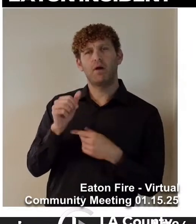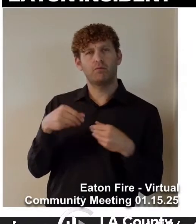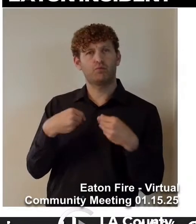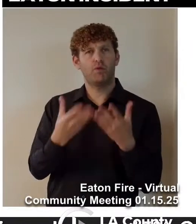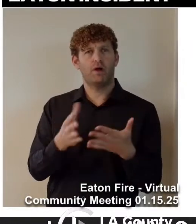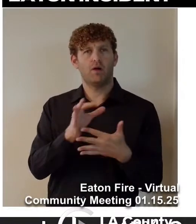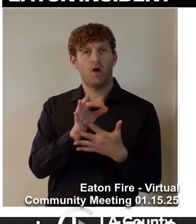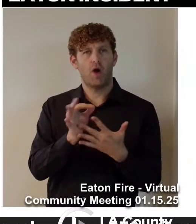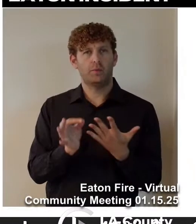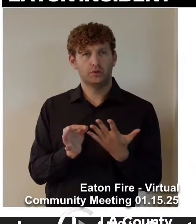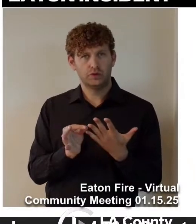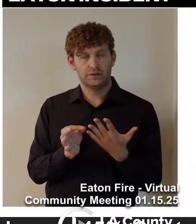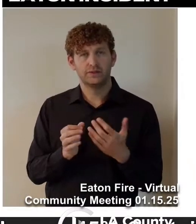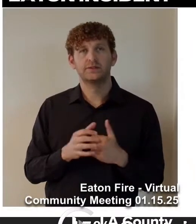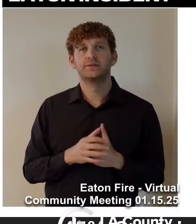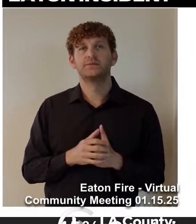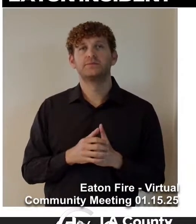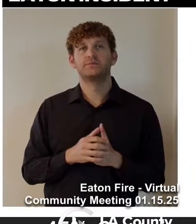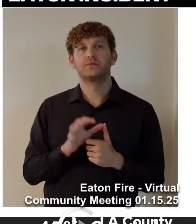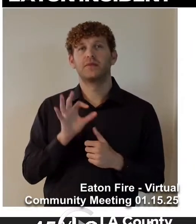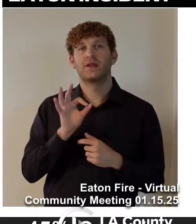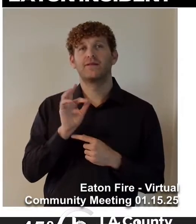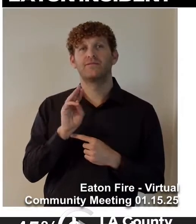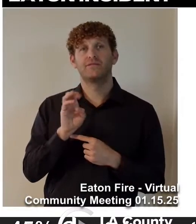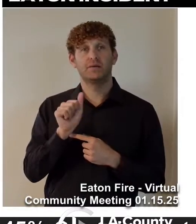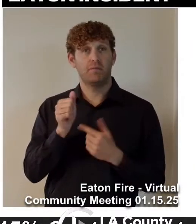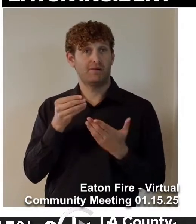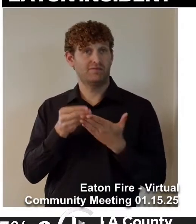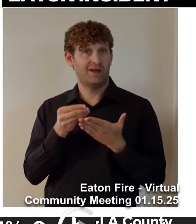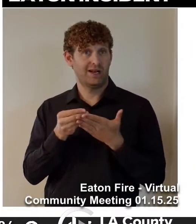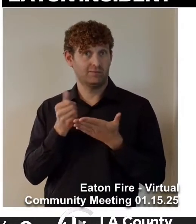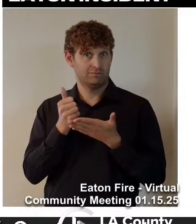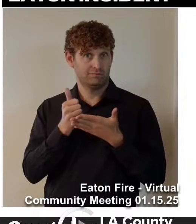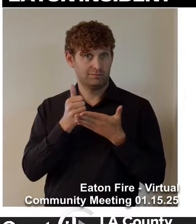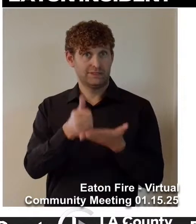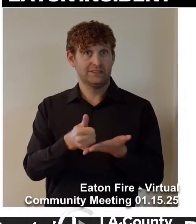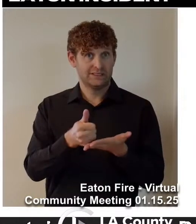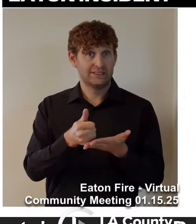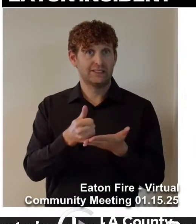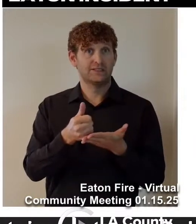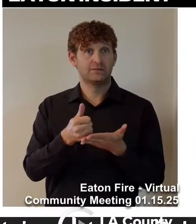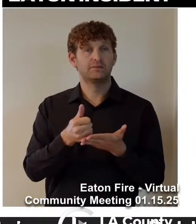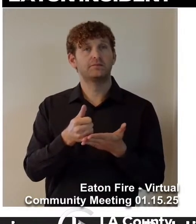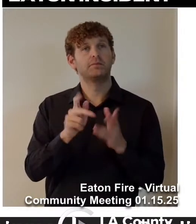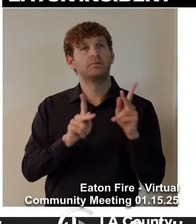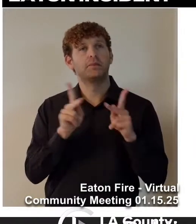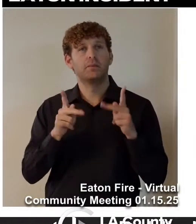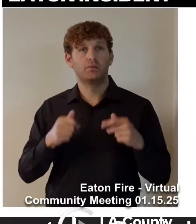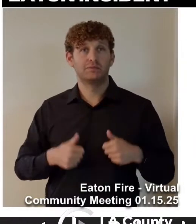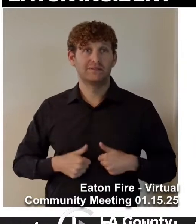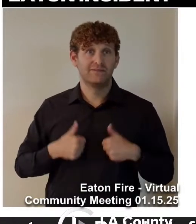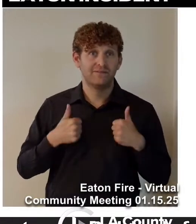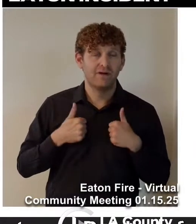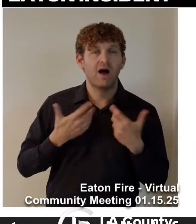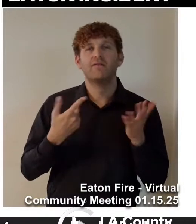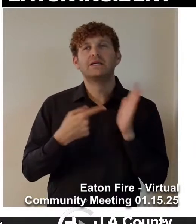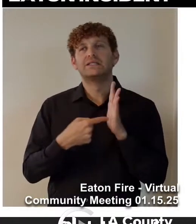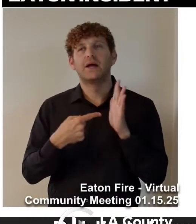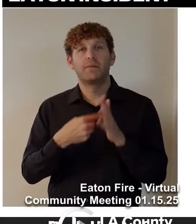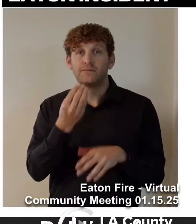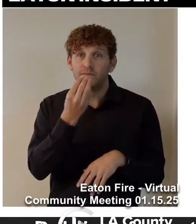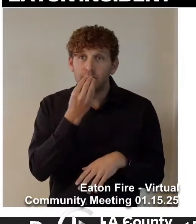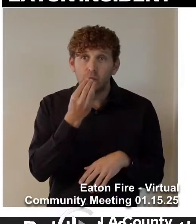immediate needs, FEMA can offer financial assistance to help survivors pay for things like water, food,